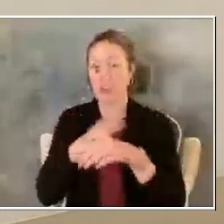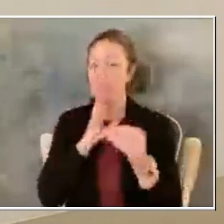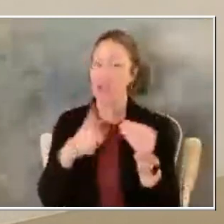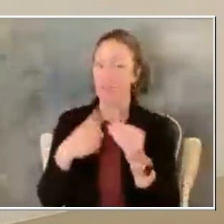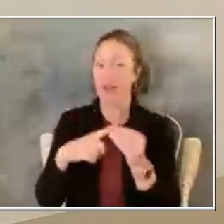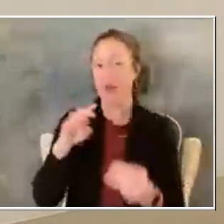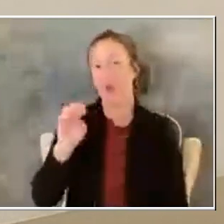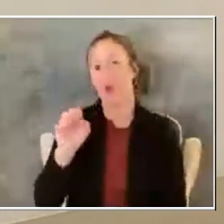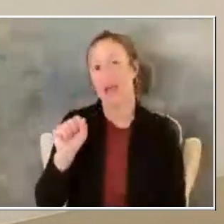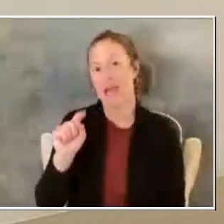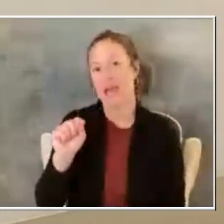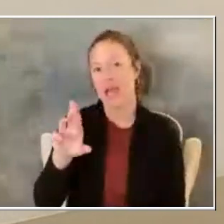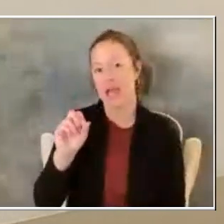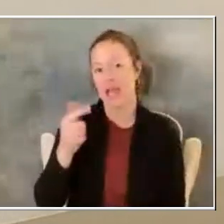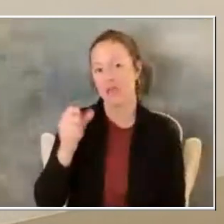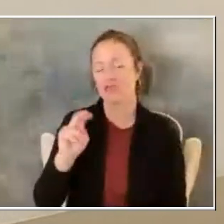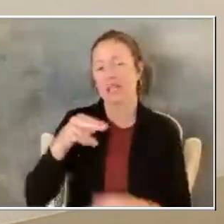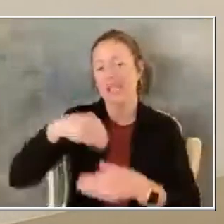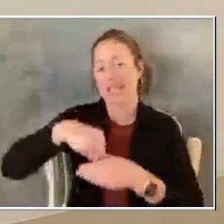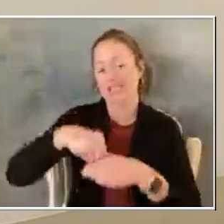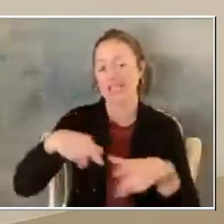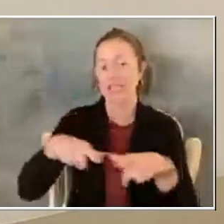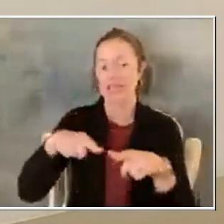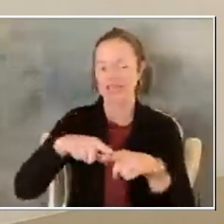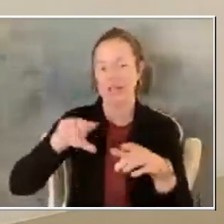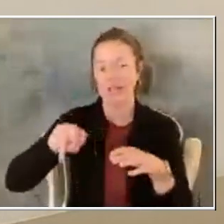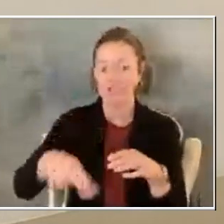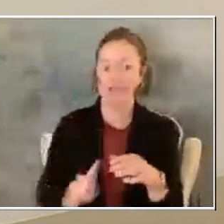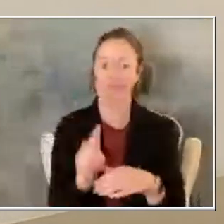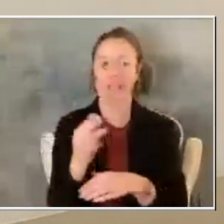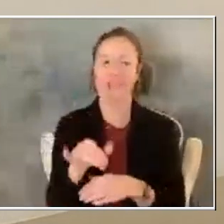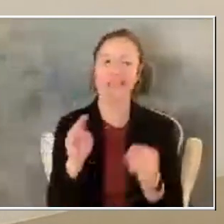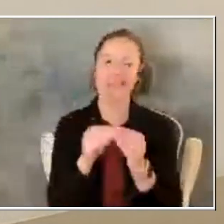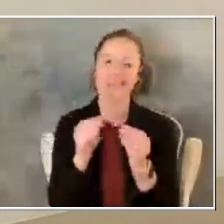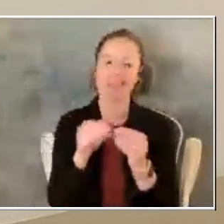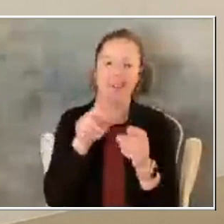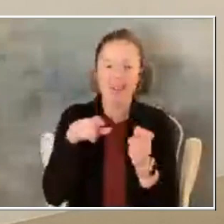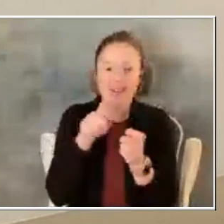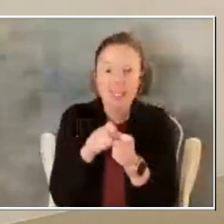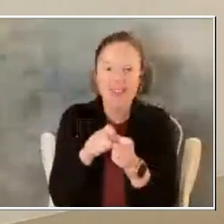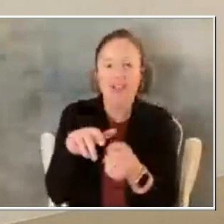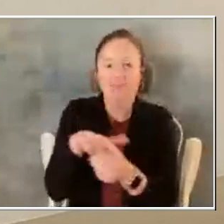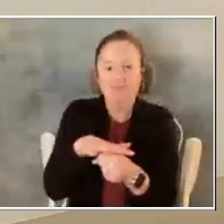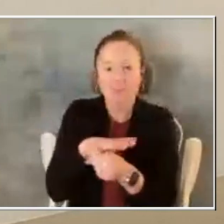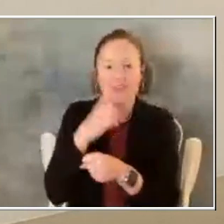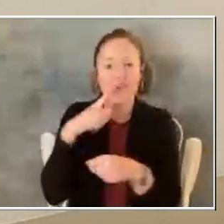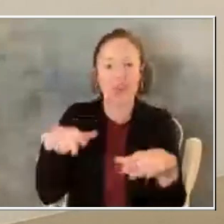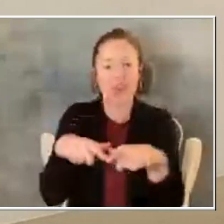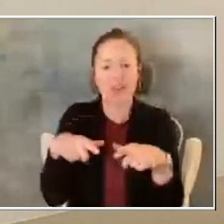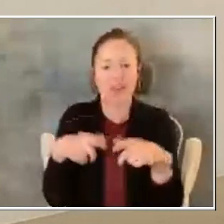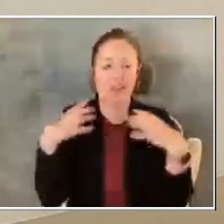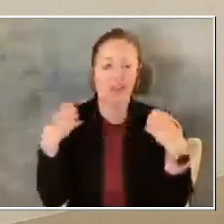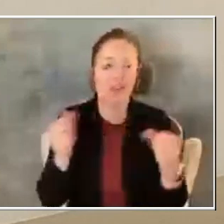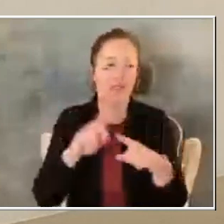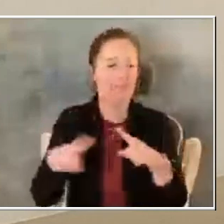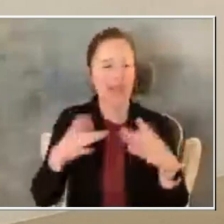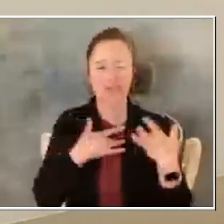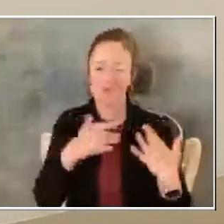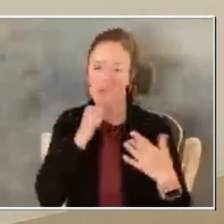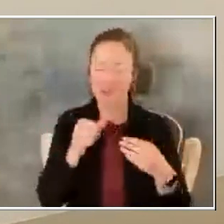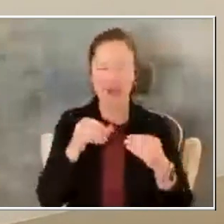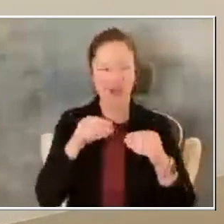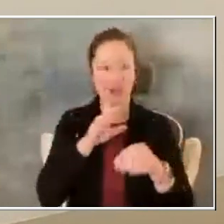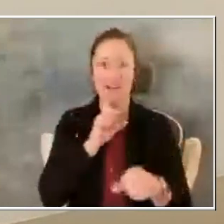cream that's used inside the vagina, and that's more of a localized treatment for vaginal health, but that is not systemically absorbed to a